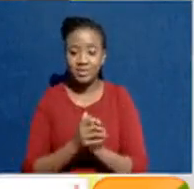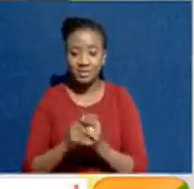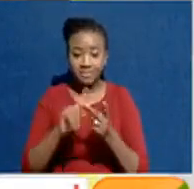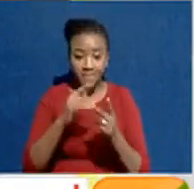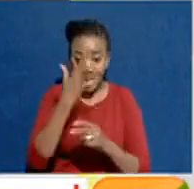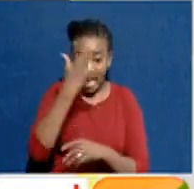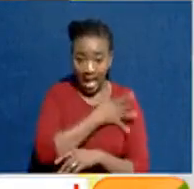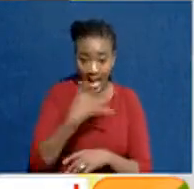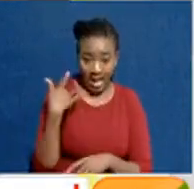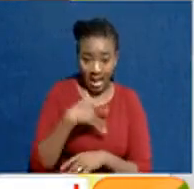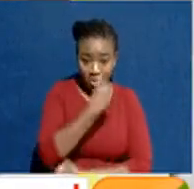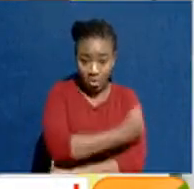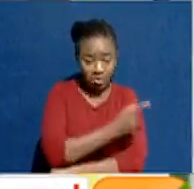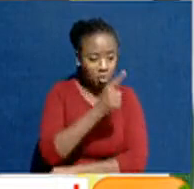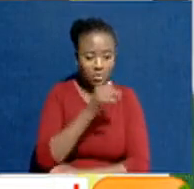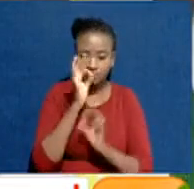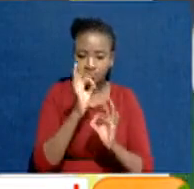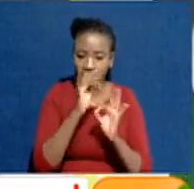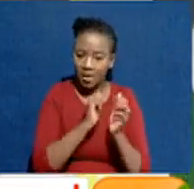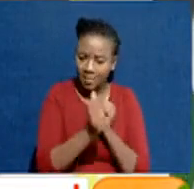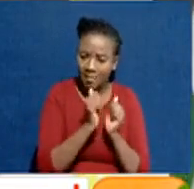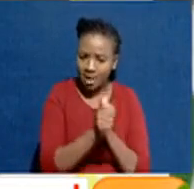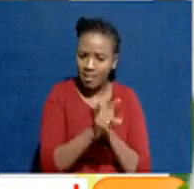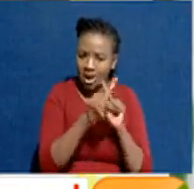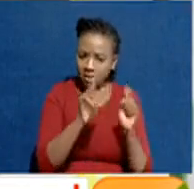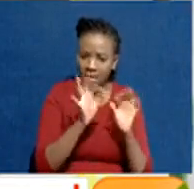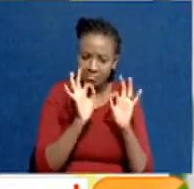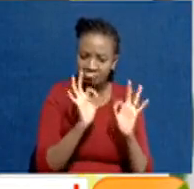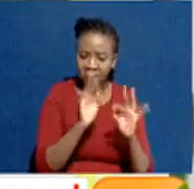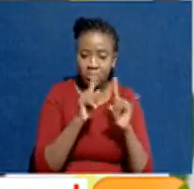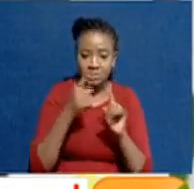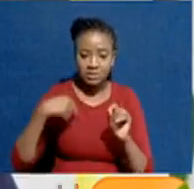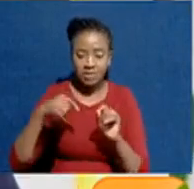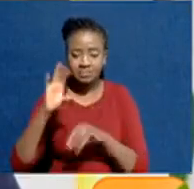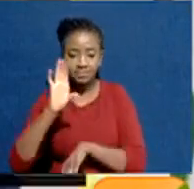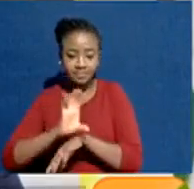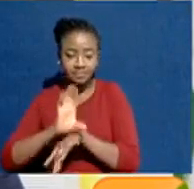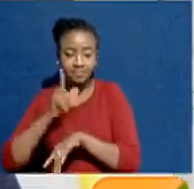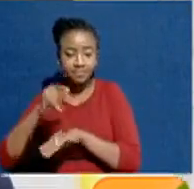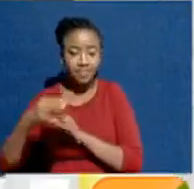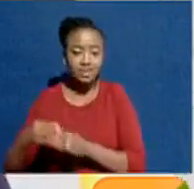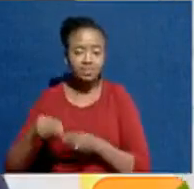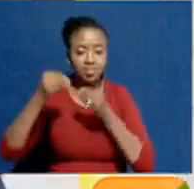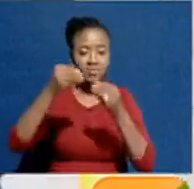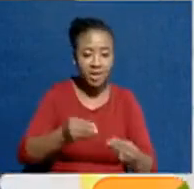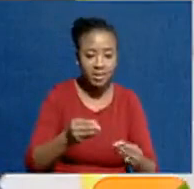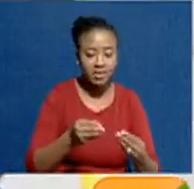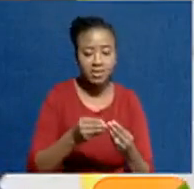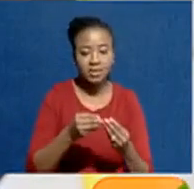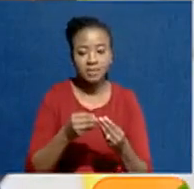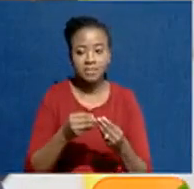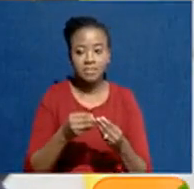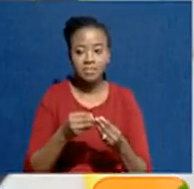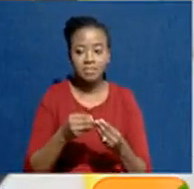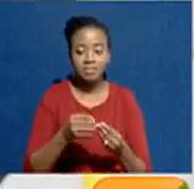the county with regard to academics. The church is also in the forefront in provision of tanks,